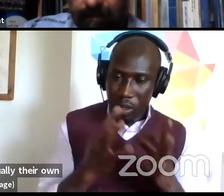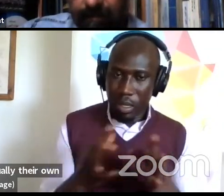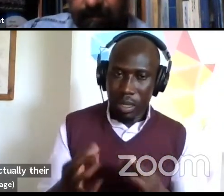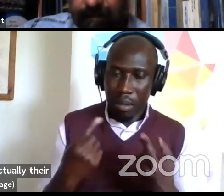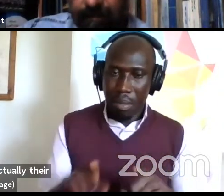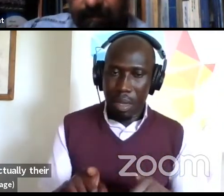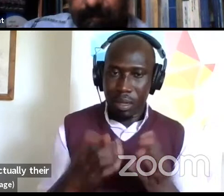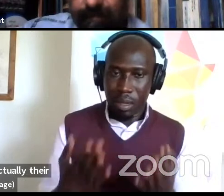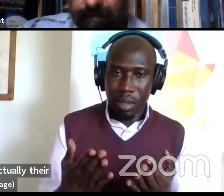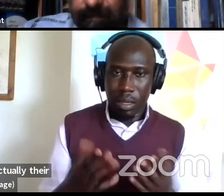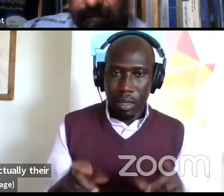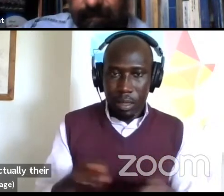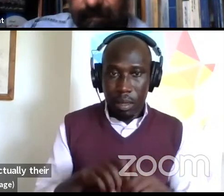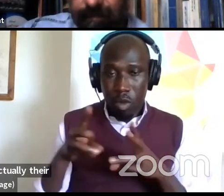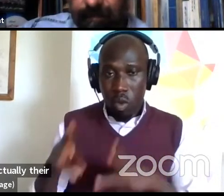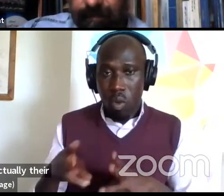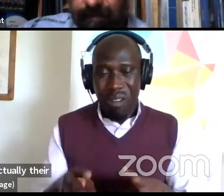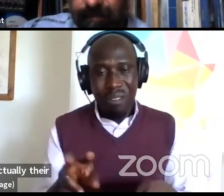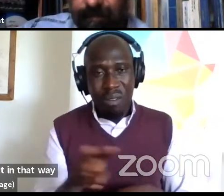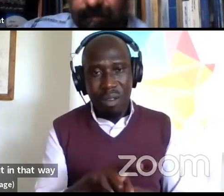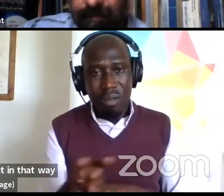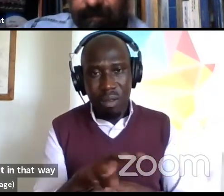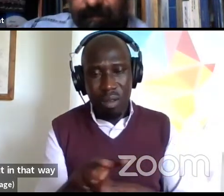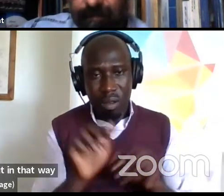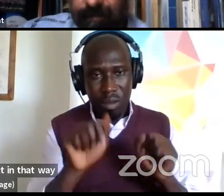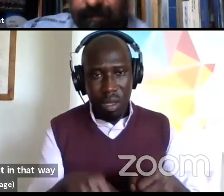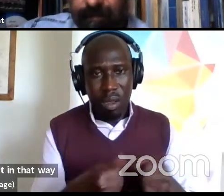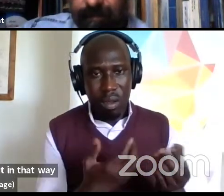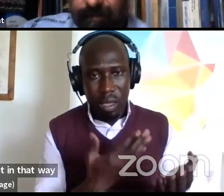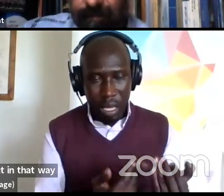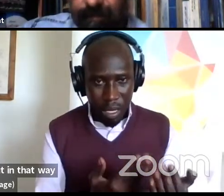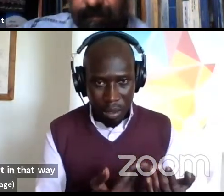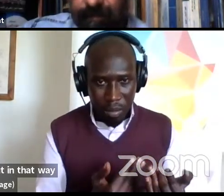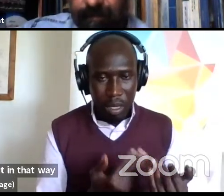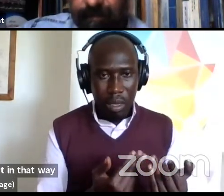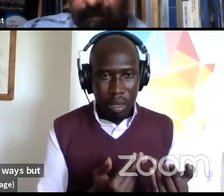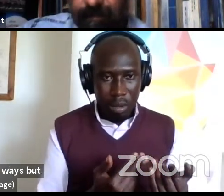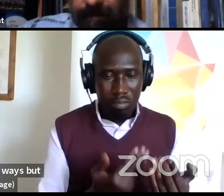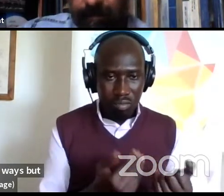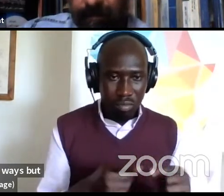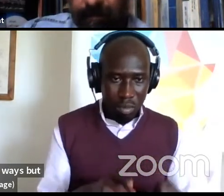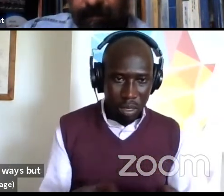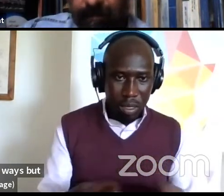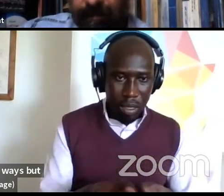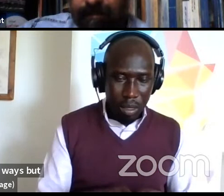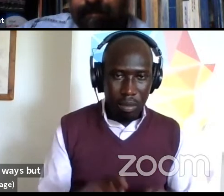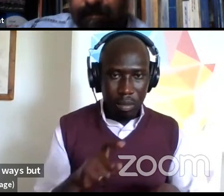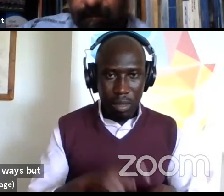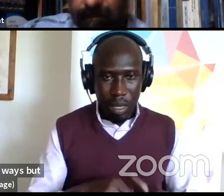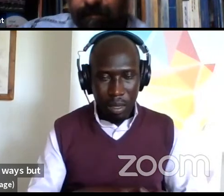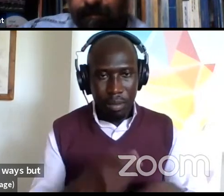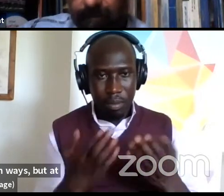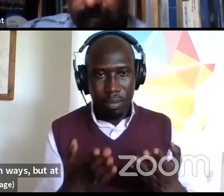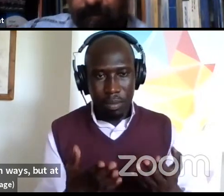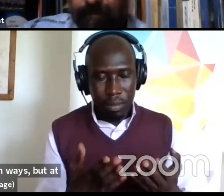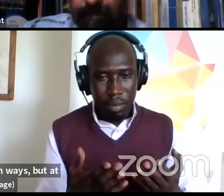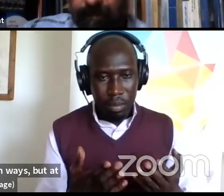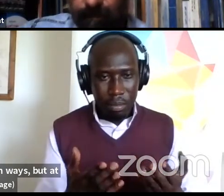That in that way was like, you can expect it to go both ways, but at the same time, it's the ability to actually